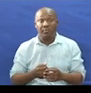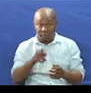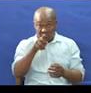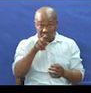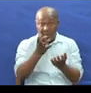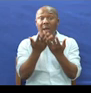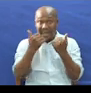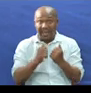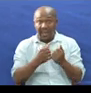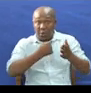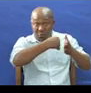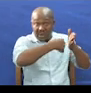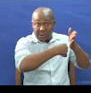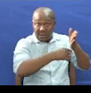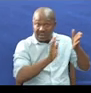Can you mention them?